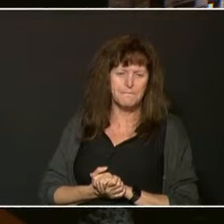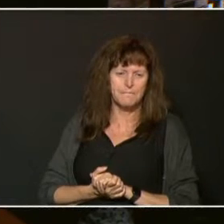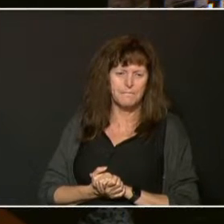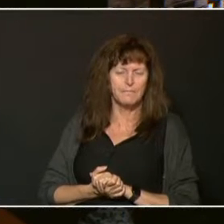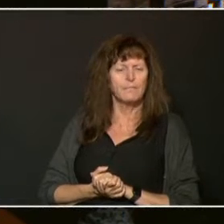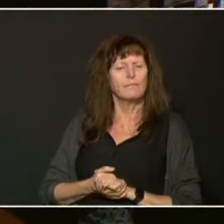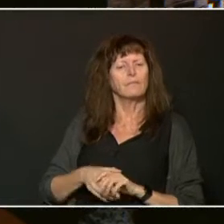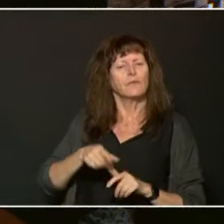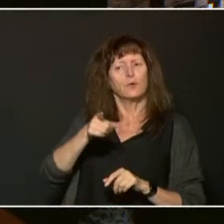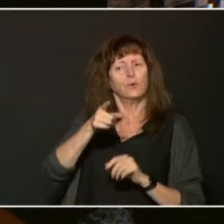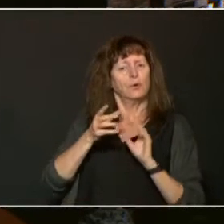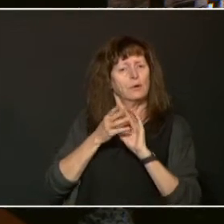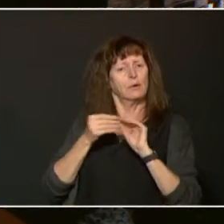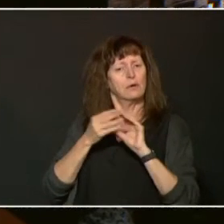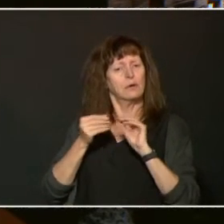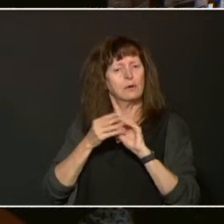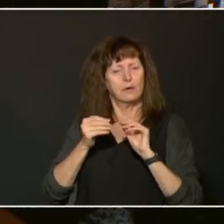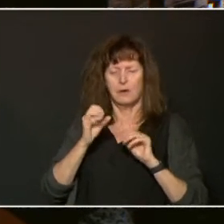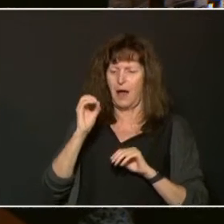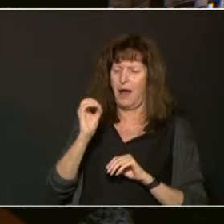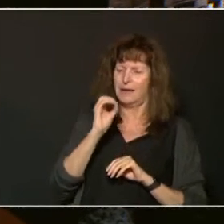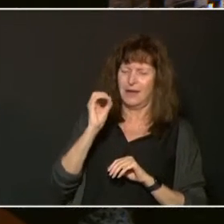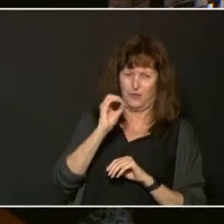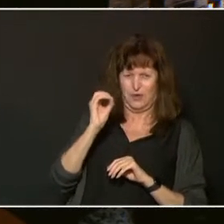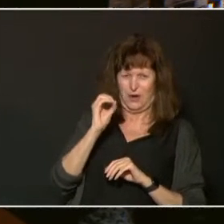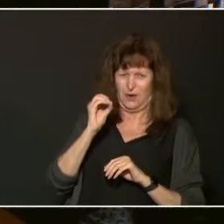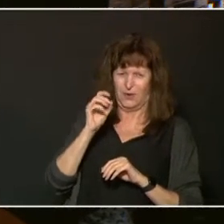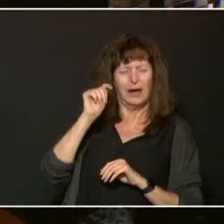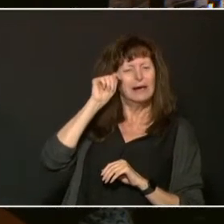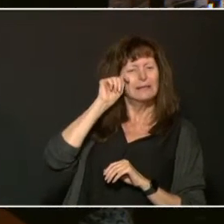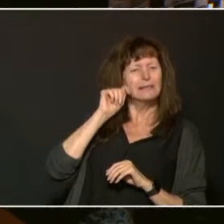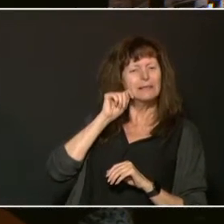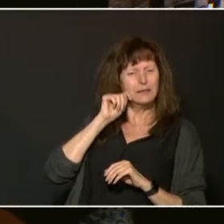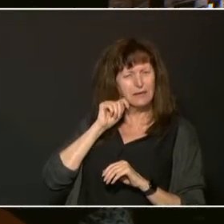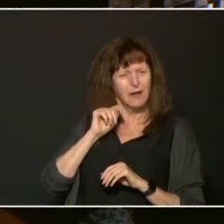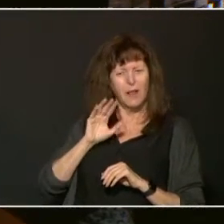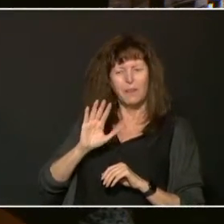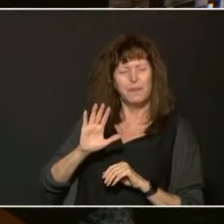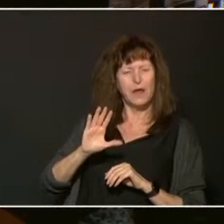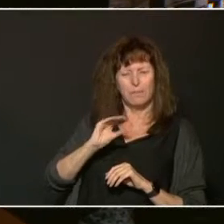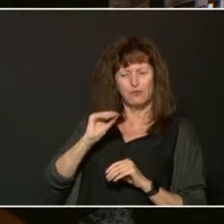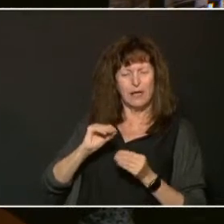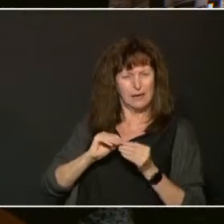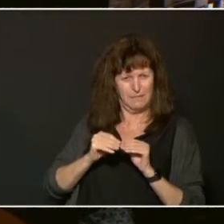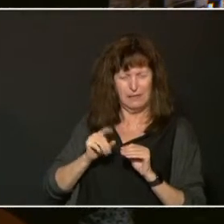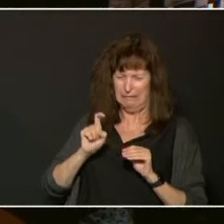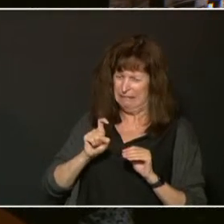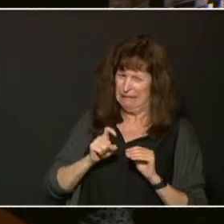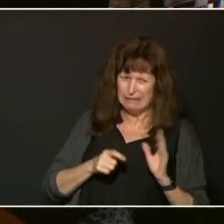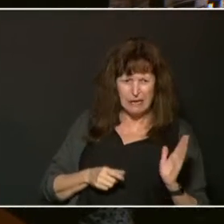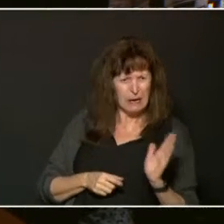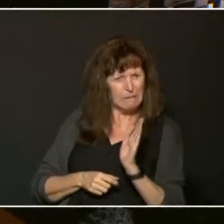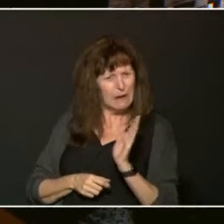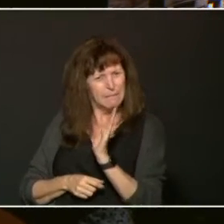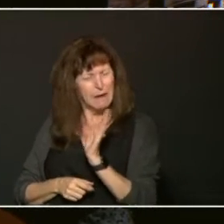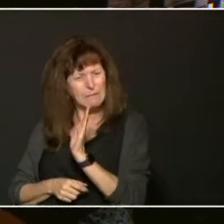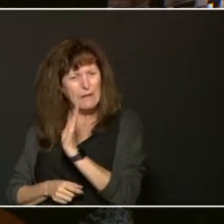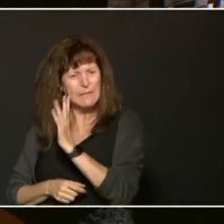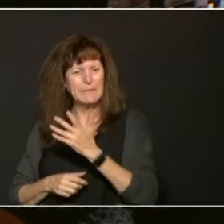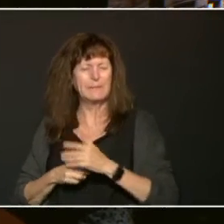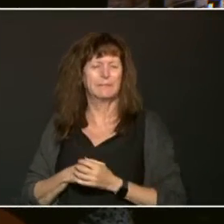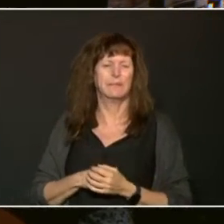they need to get their numbers up. Now, those 12 to 17, they weren't permitted until May 31st to